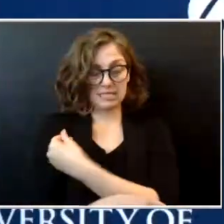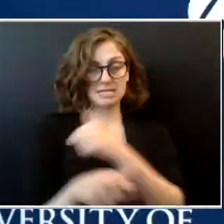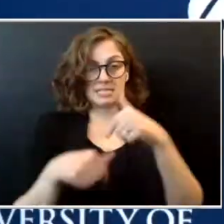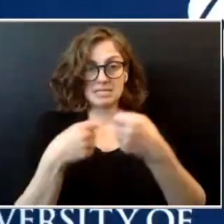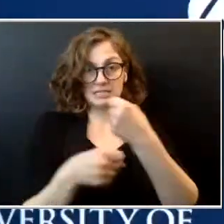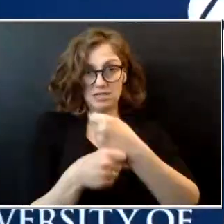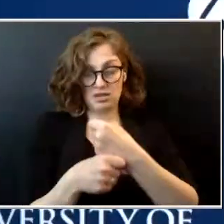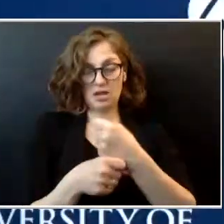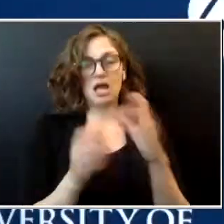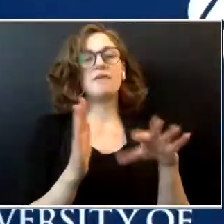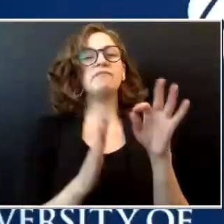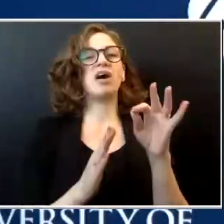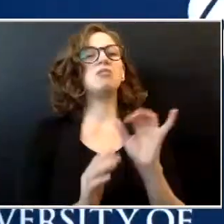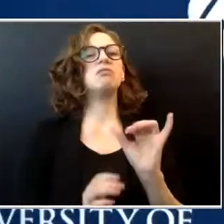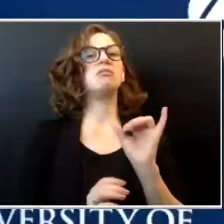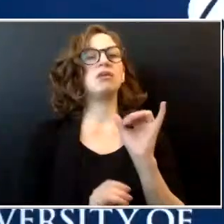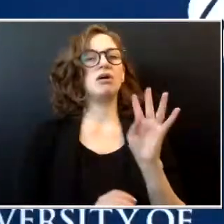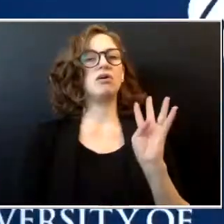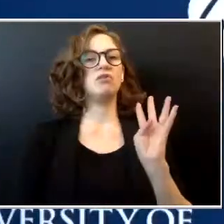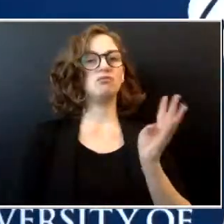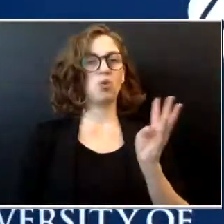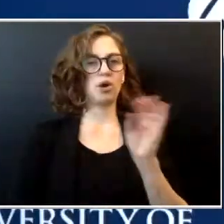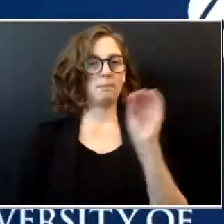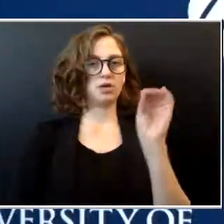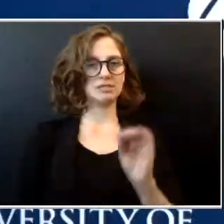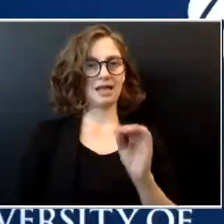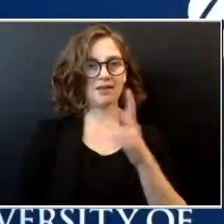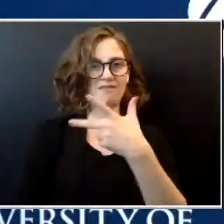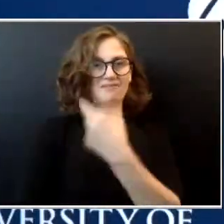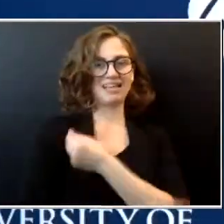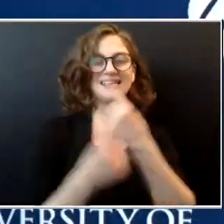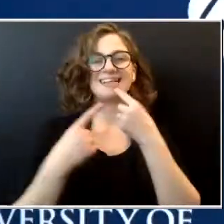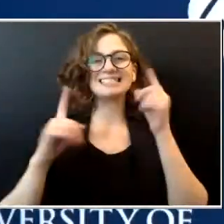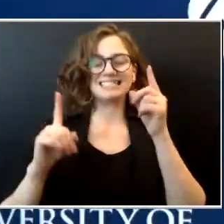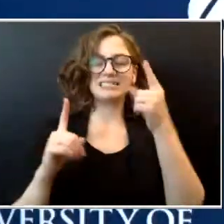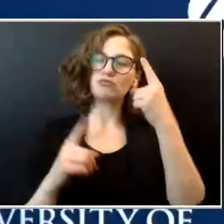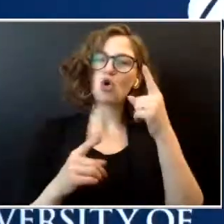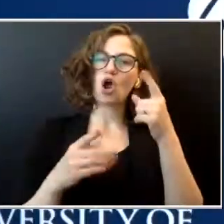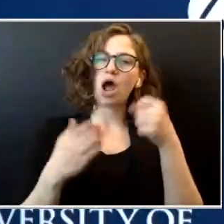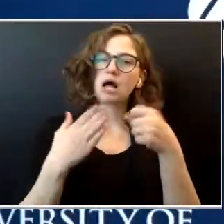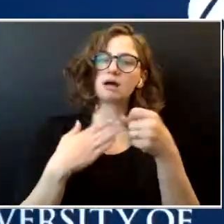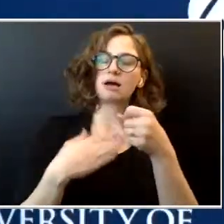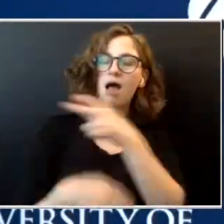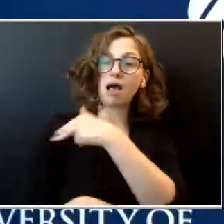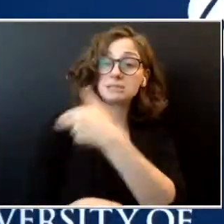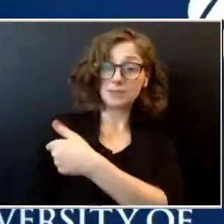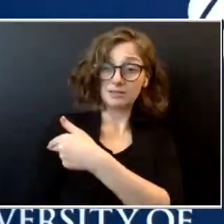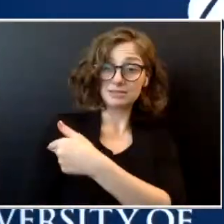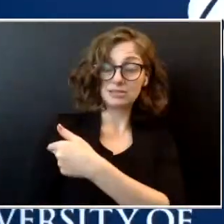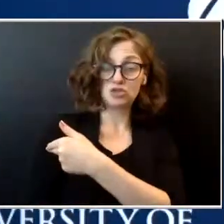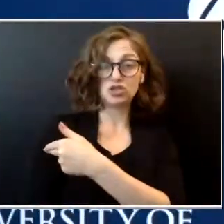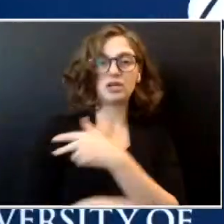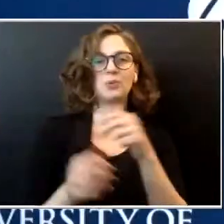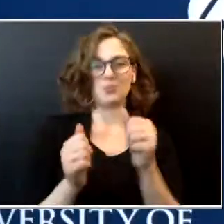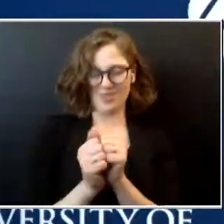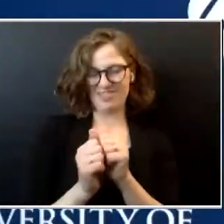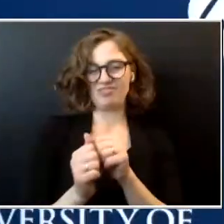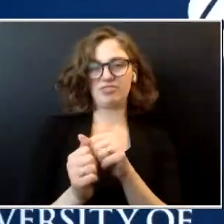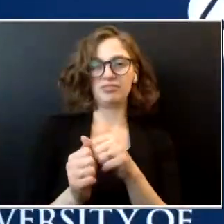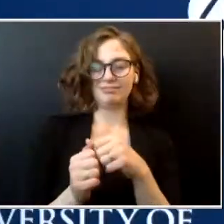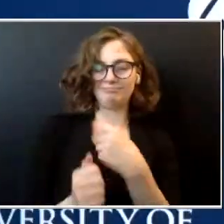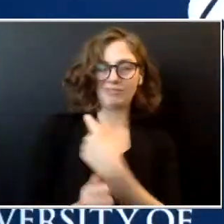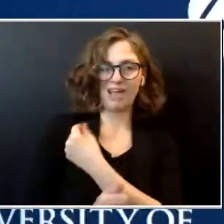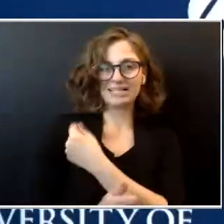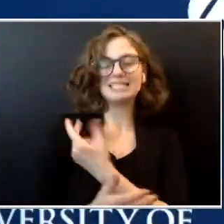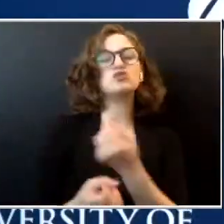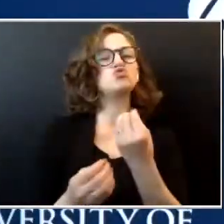a 40% vaccine efficacy for hospitalization or needing to go to the hospital with those vaccines. So the vaccines continue to work